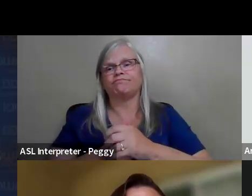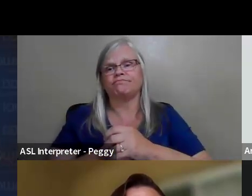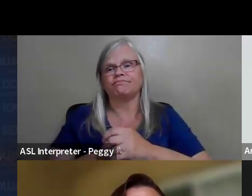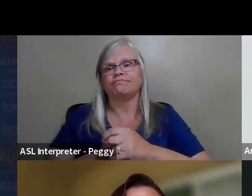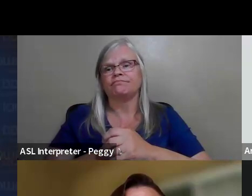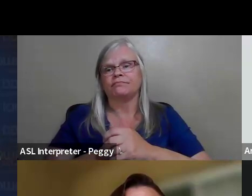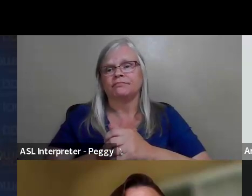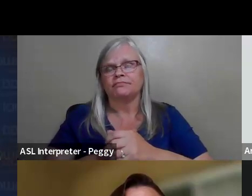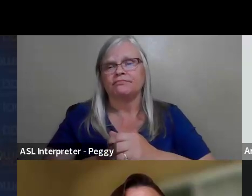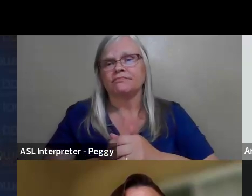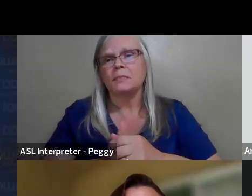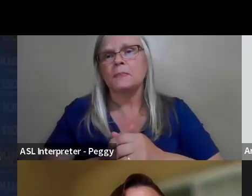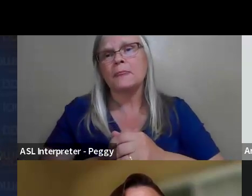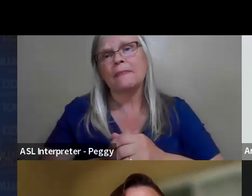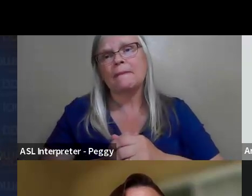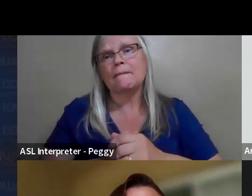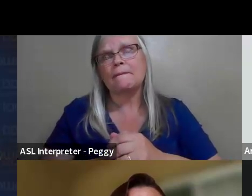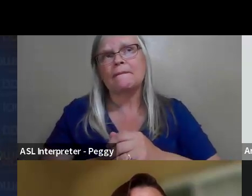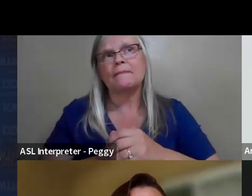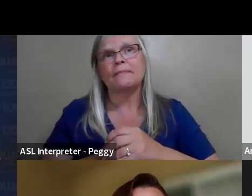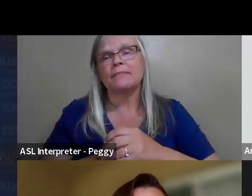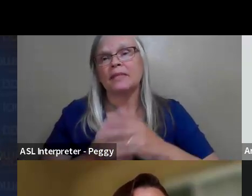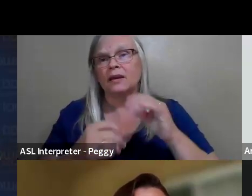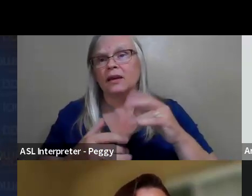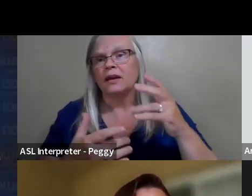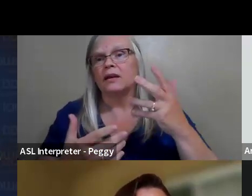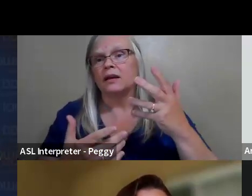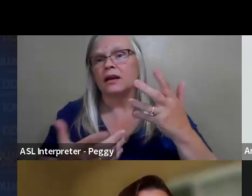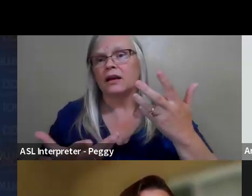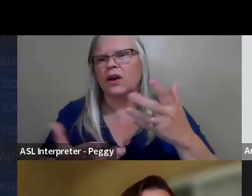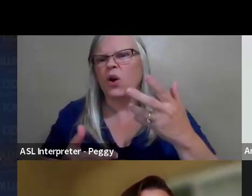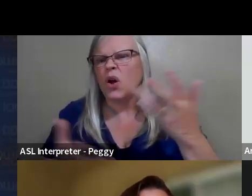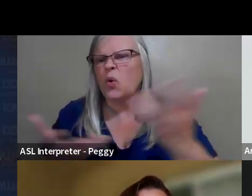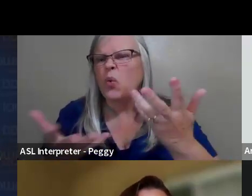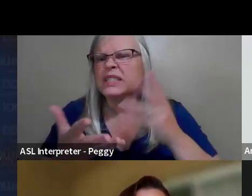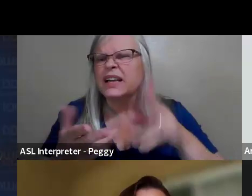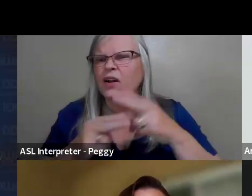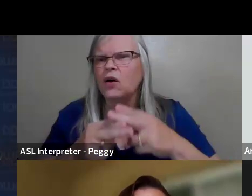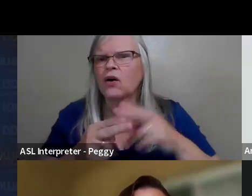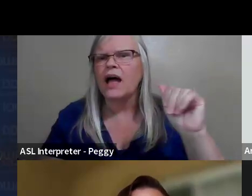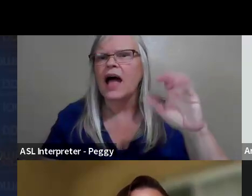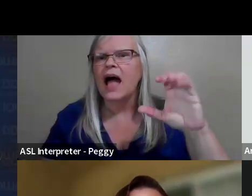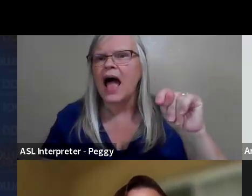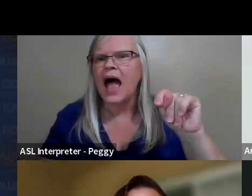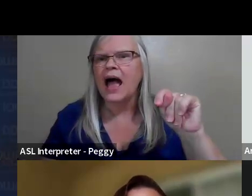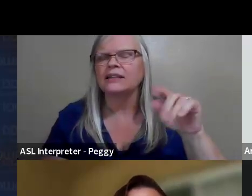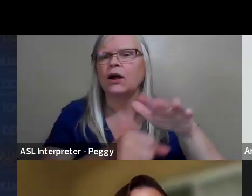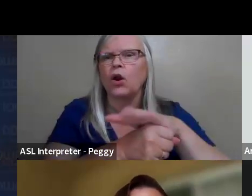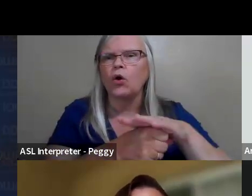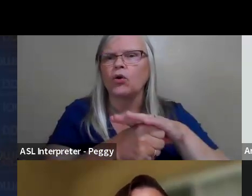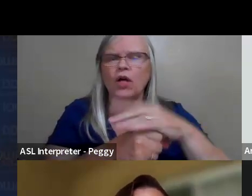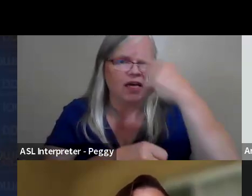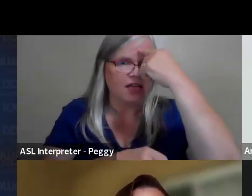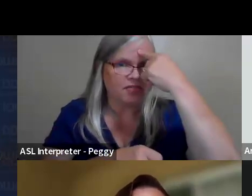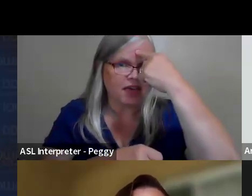But I think that, going local, what is it? Act local, think global. We got to